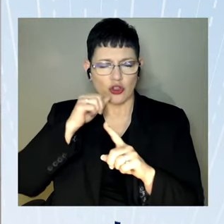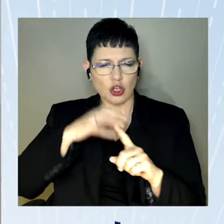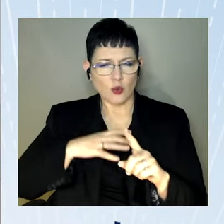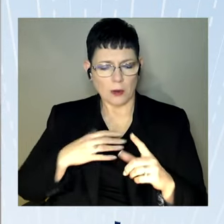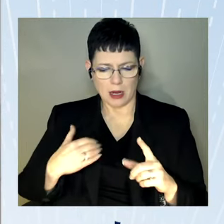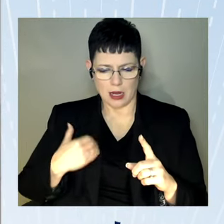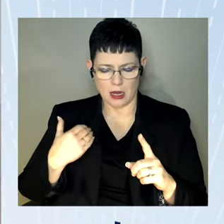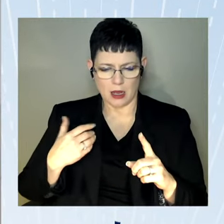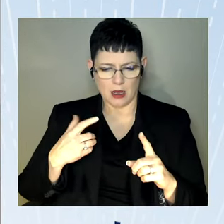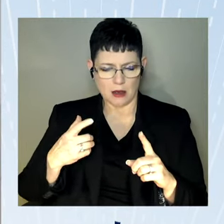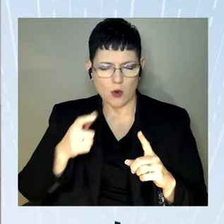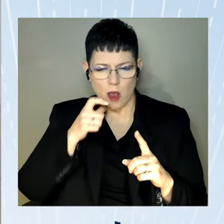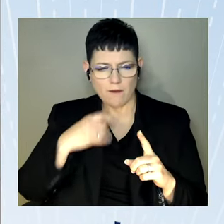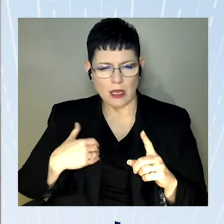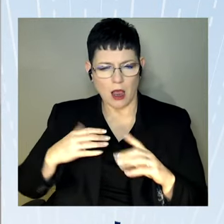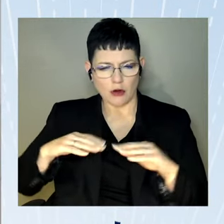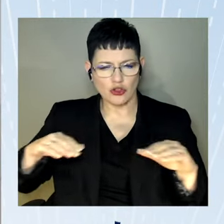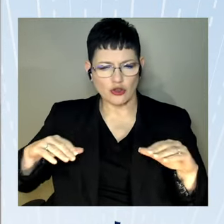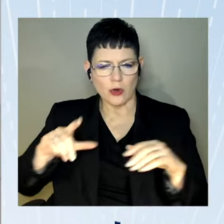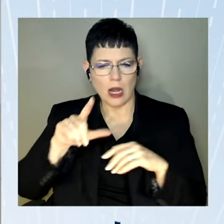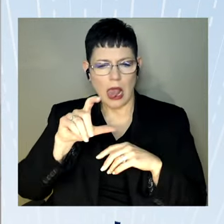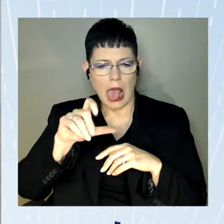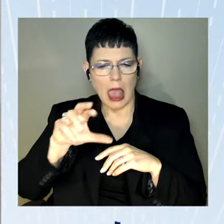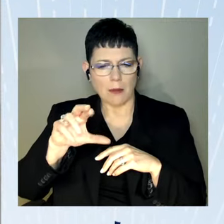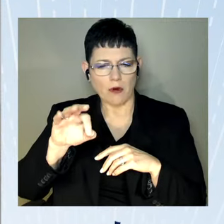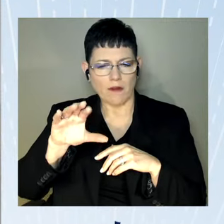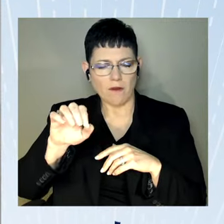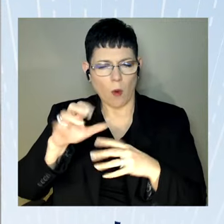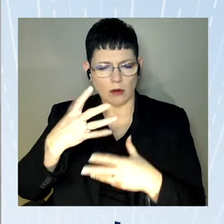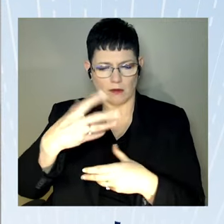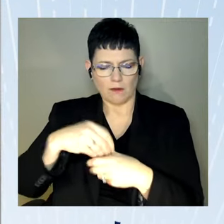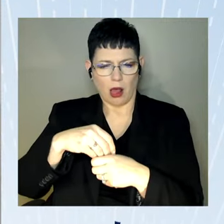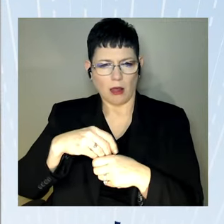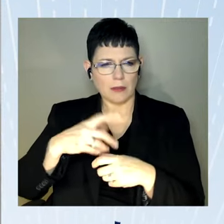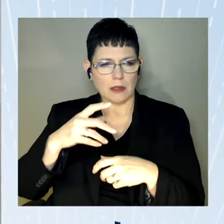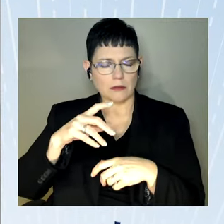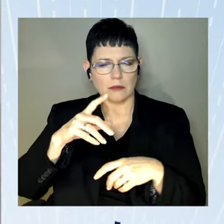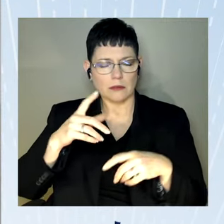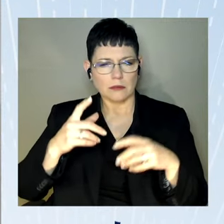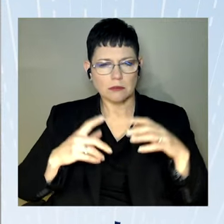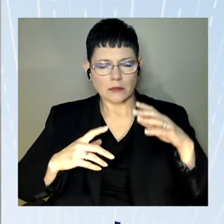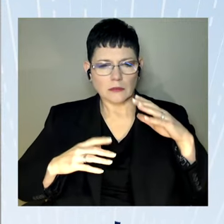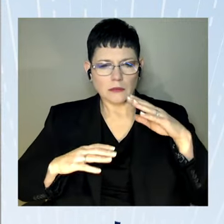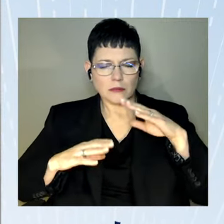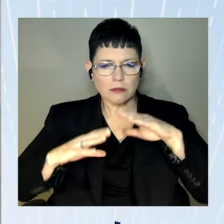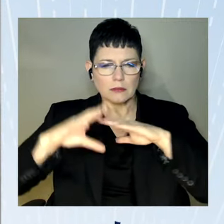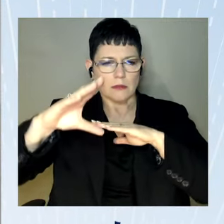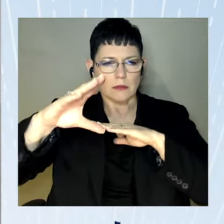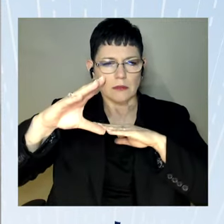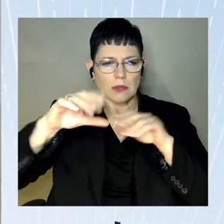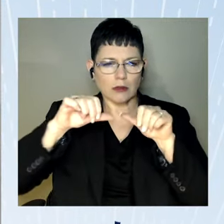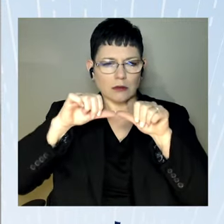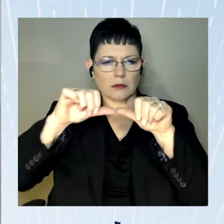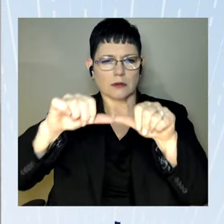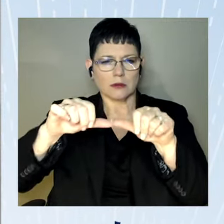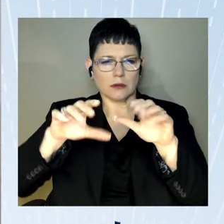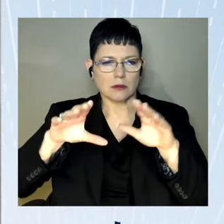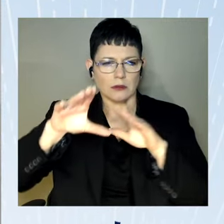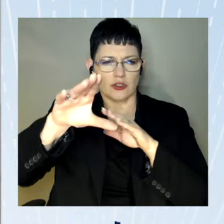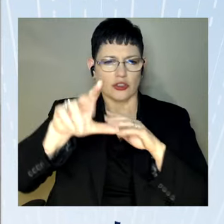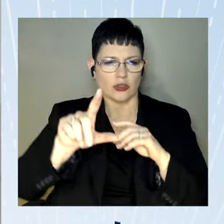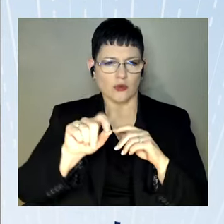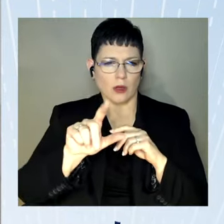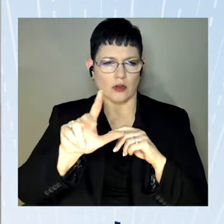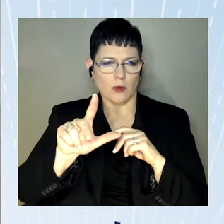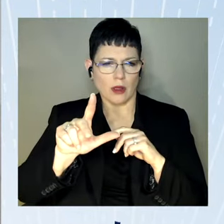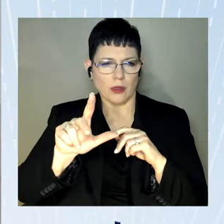participation reached a record high in 2023 and remained there for a stretch of time. What better proof do we